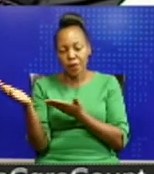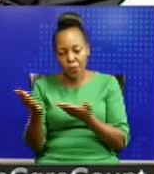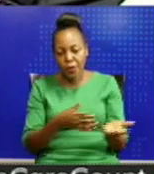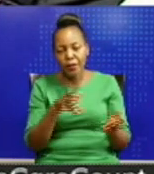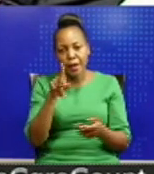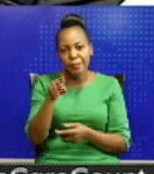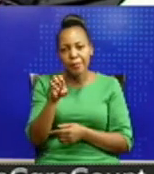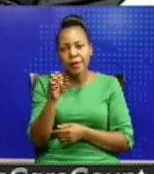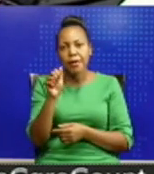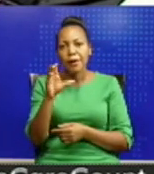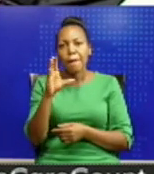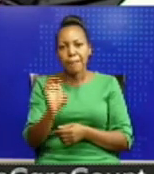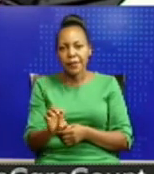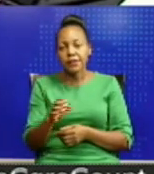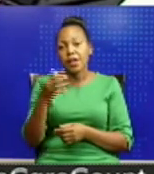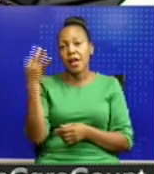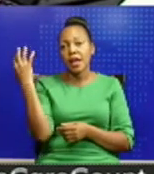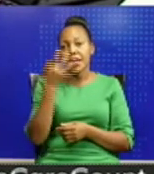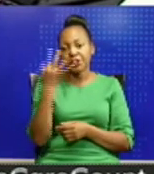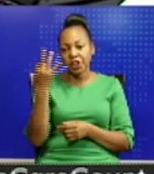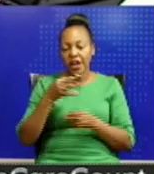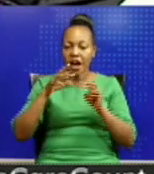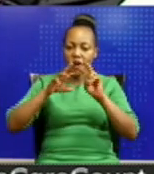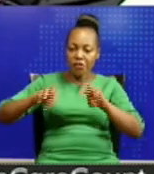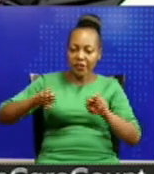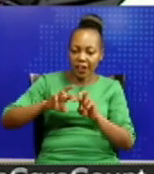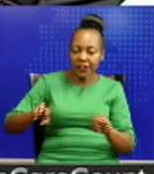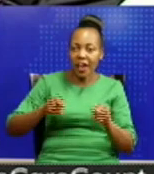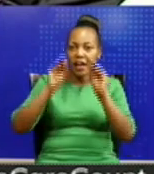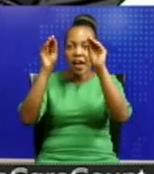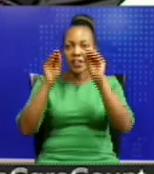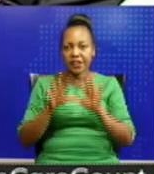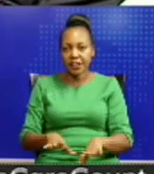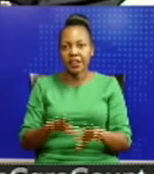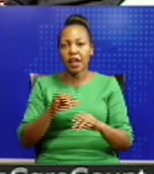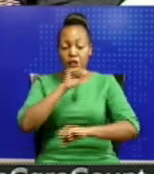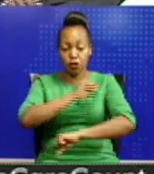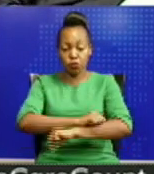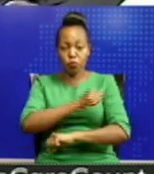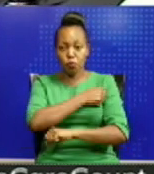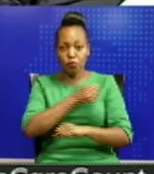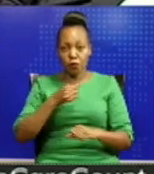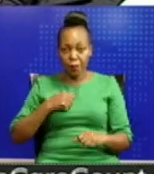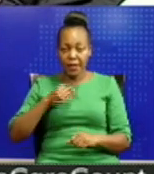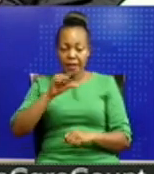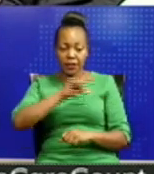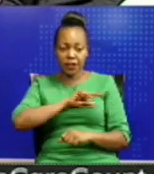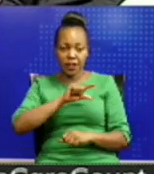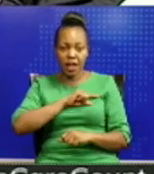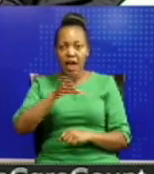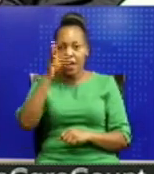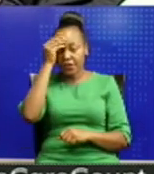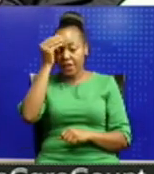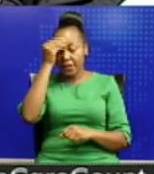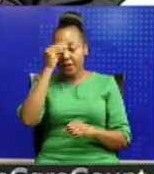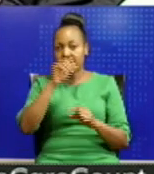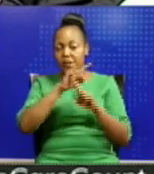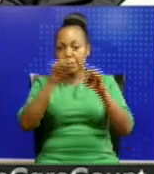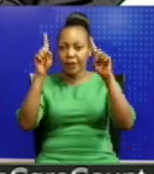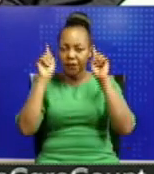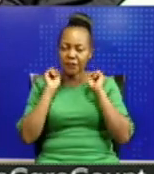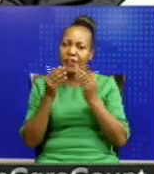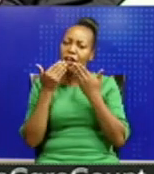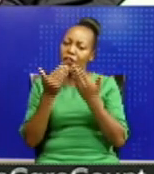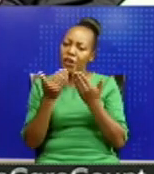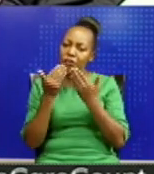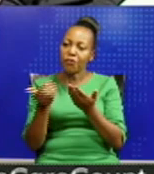She is a lecturer, a teacher and researcher in the School of Women and Gender Studies under Macquarie University. Thank you